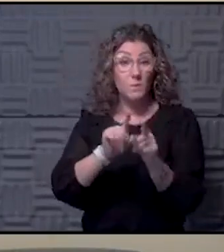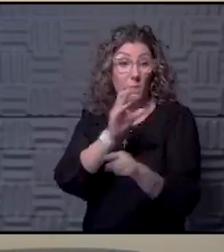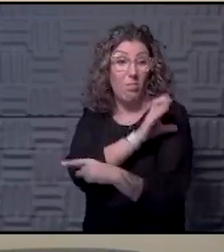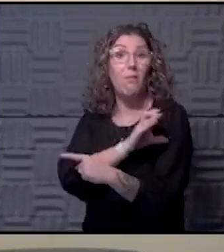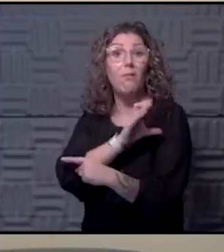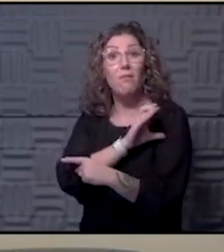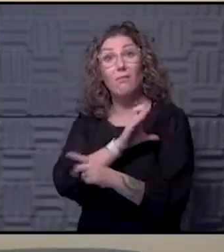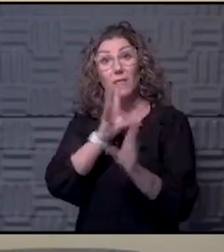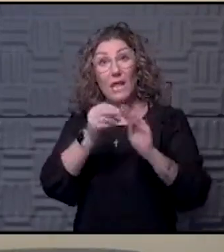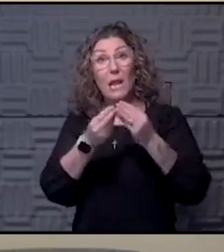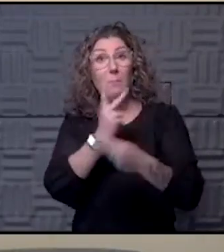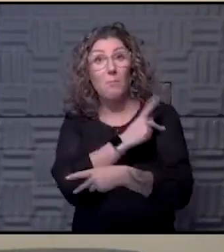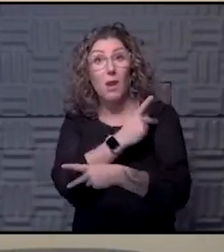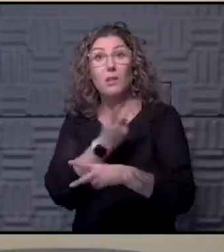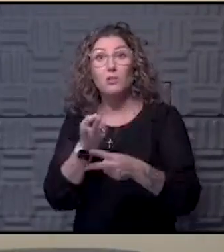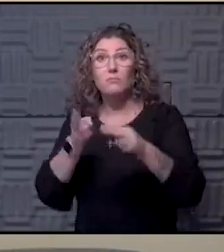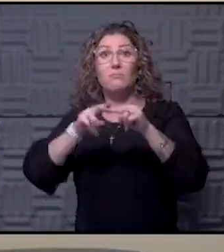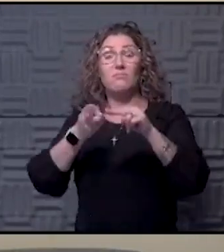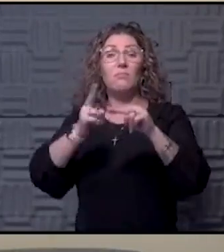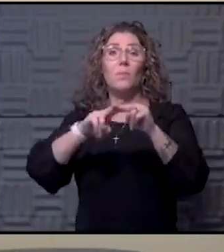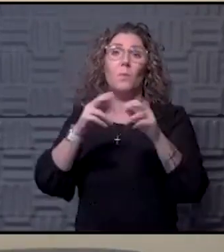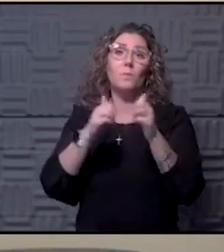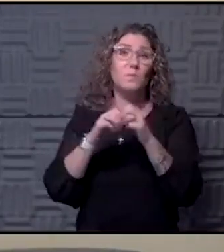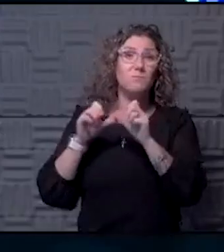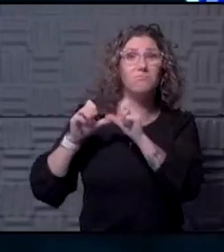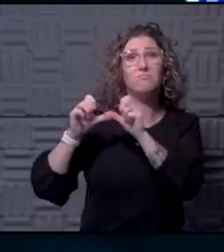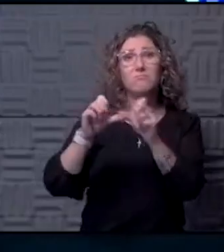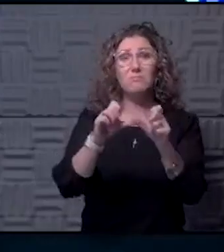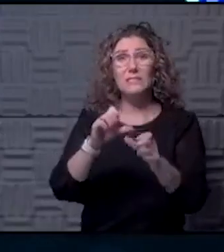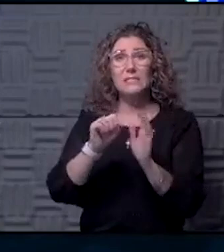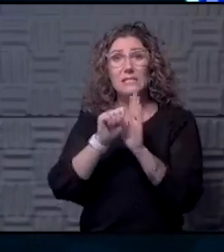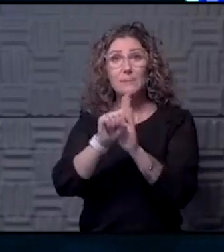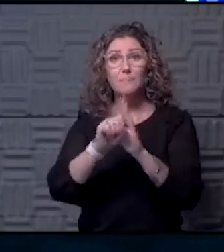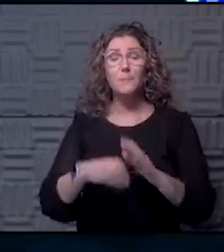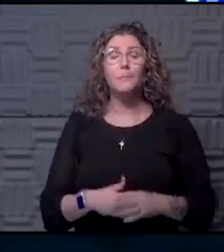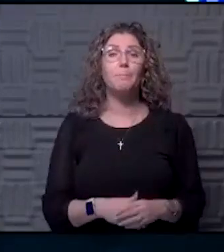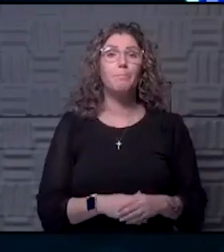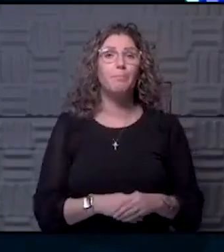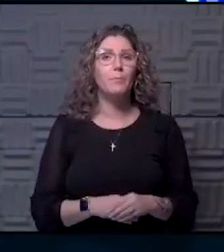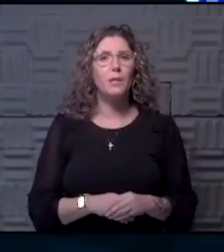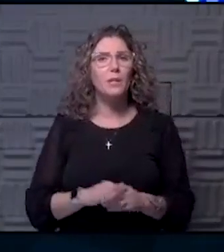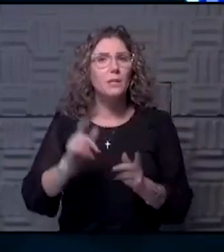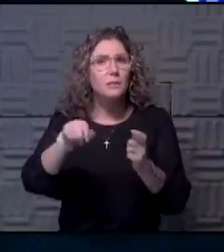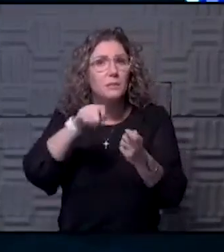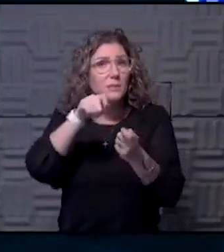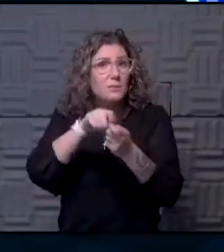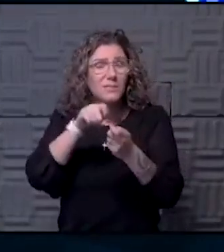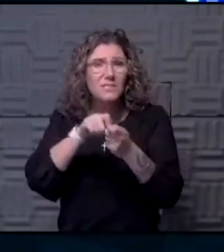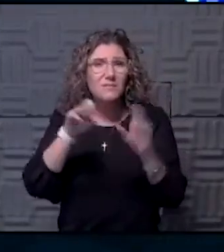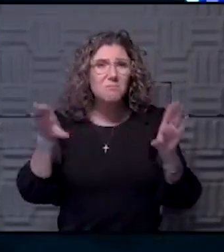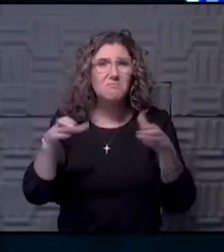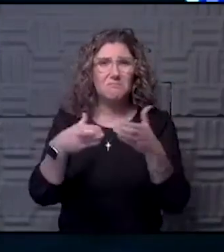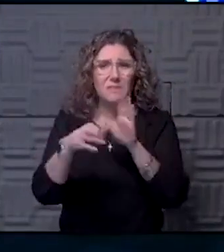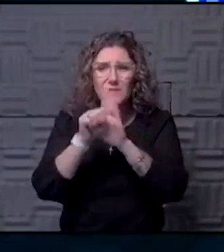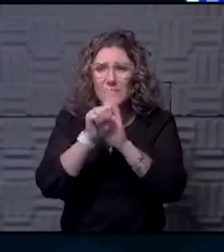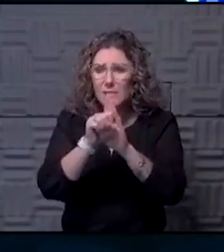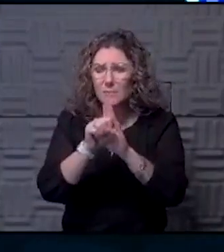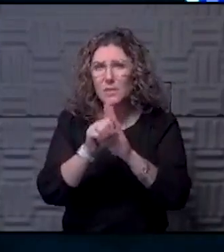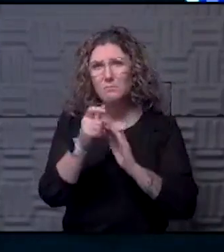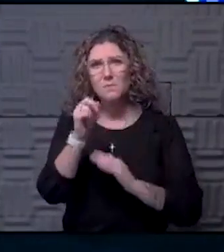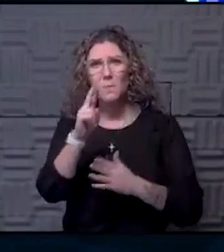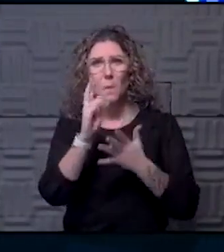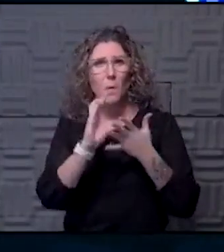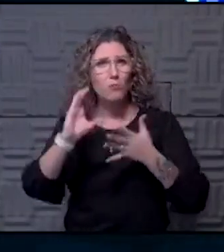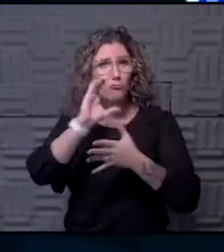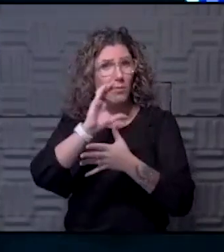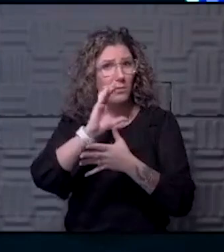that are coming in with these longer term symptoms. Is there a specific set of symptoms, or are there criteria